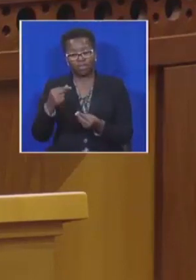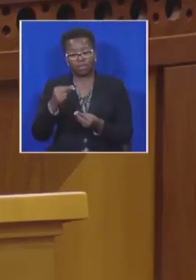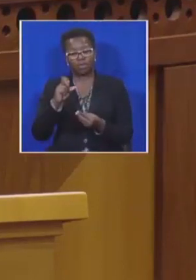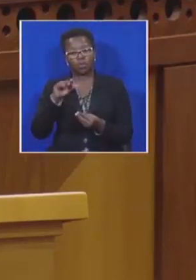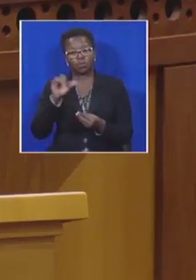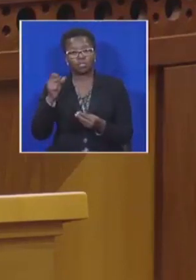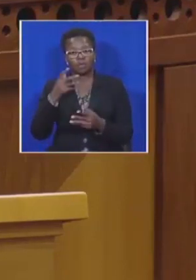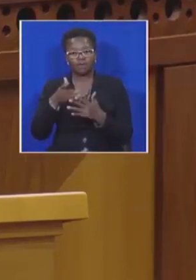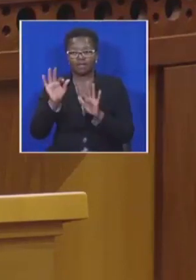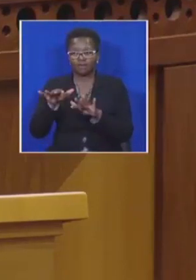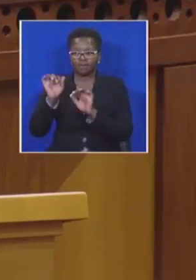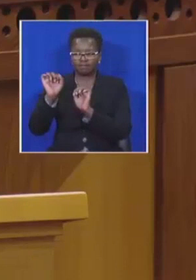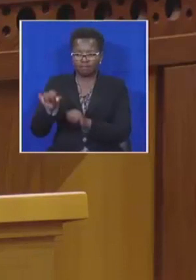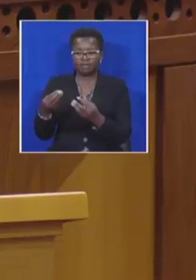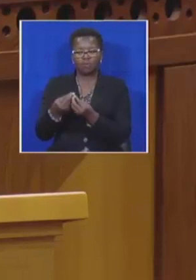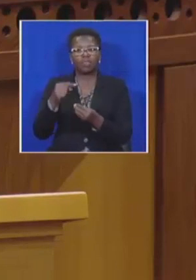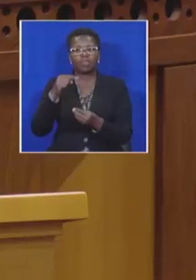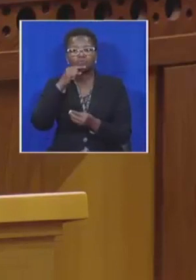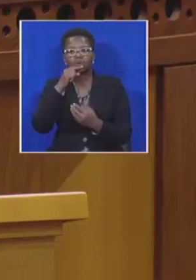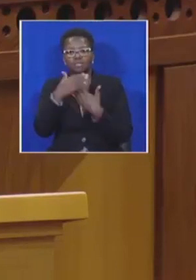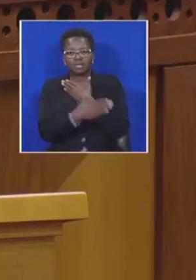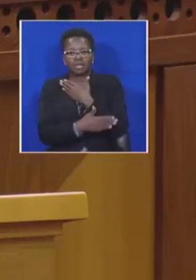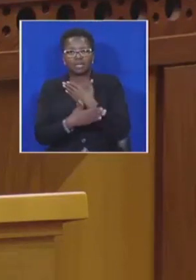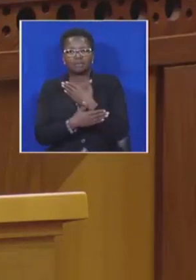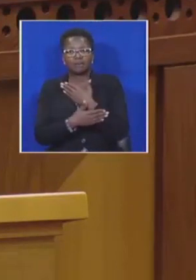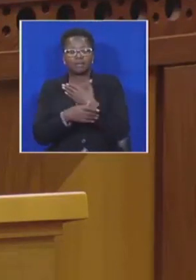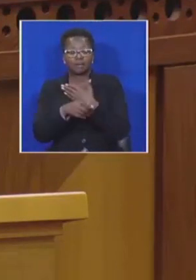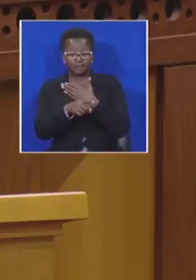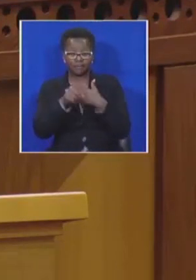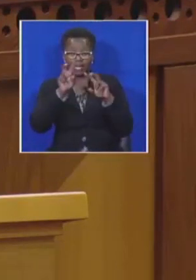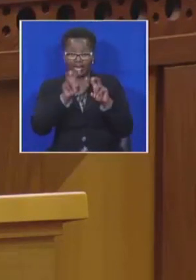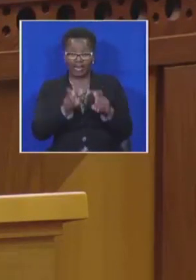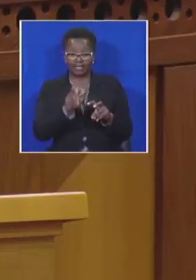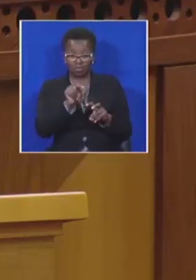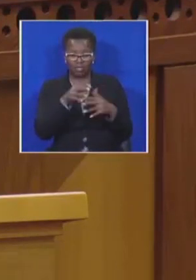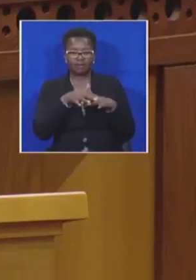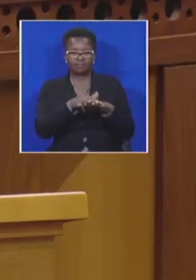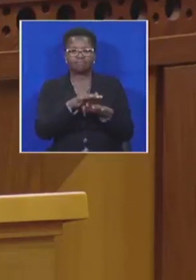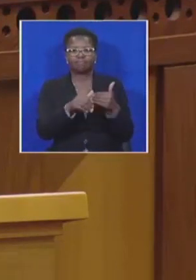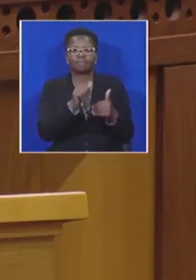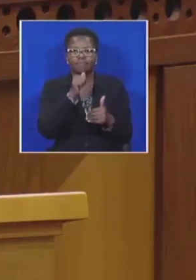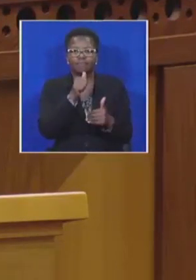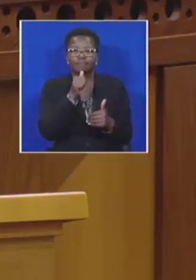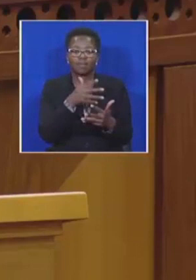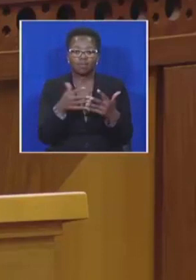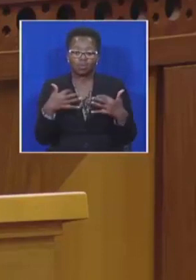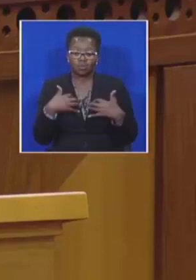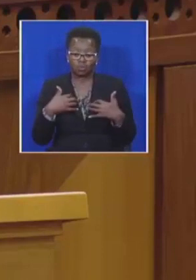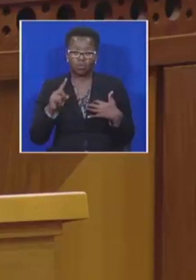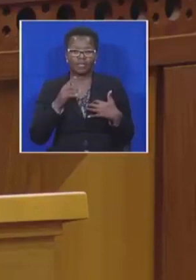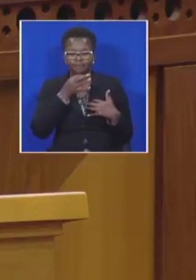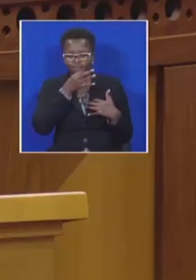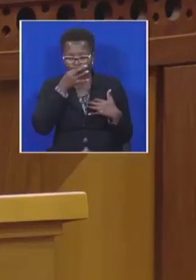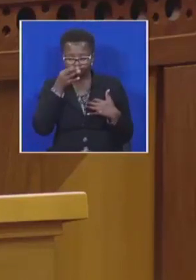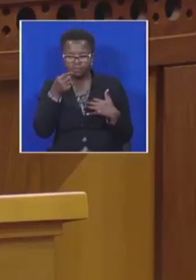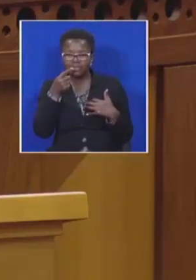from Russia, and the nuclear energy procurement will go ahead despite all irrationality. What is particularly concerning is the secrecy,